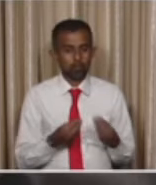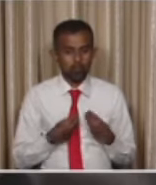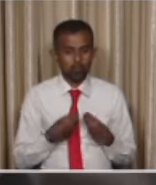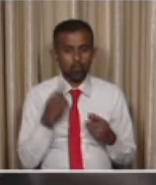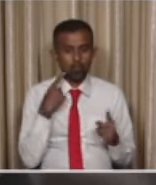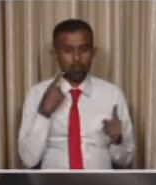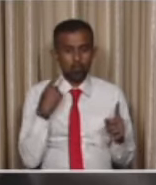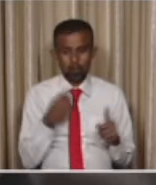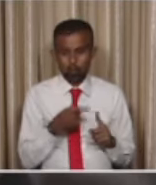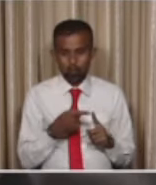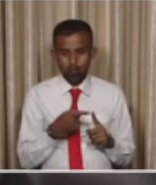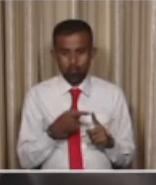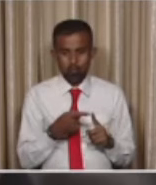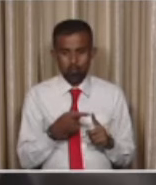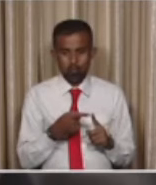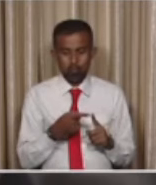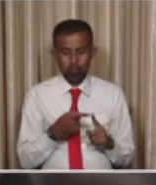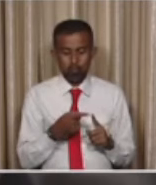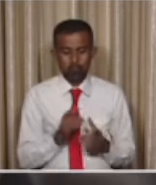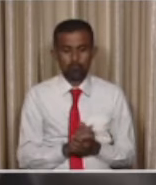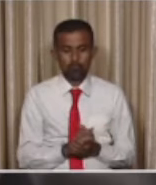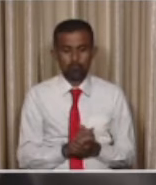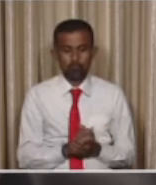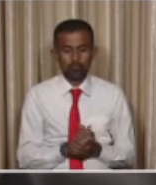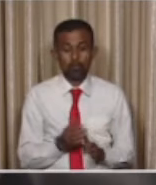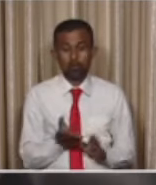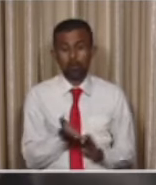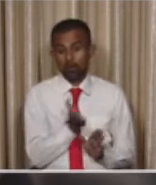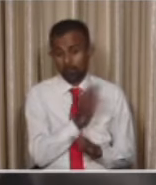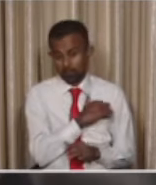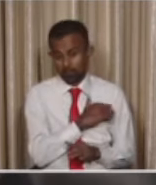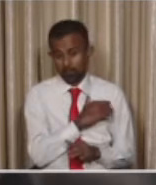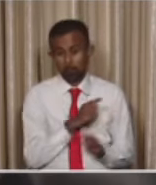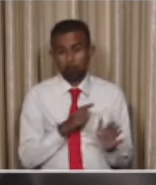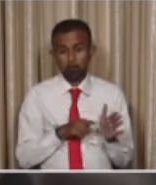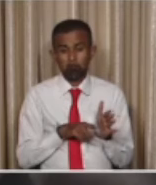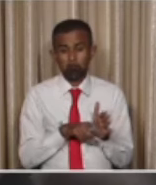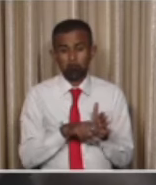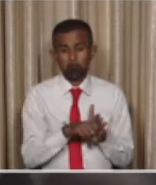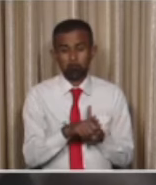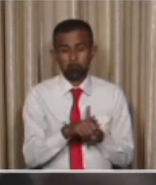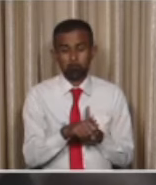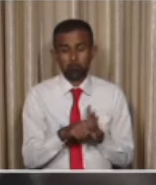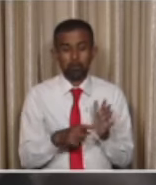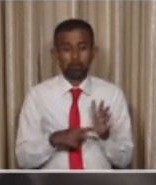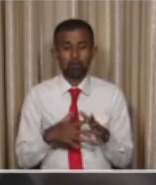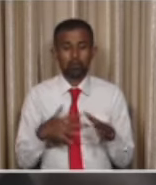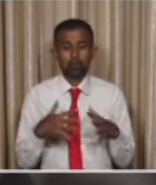old piece of legislation which was not